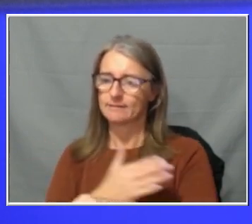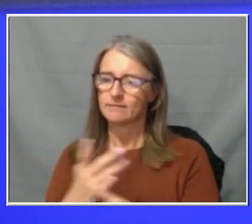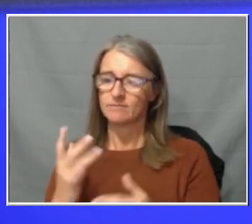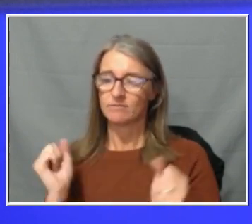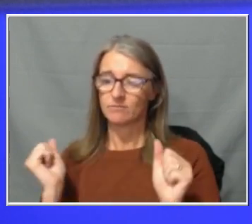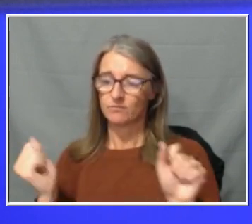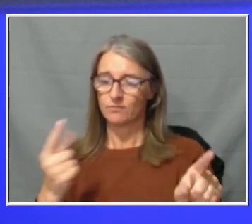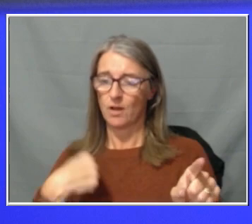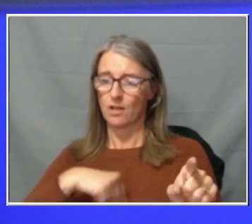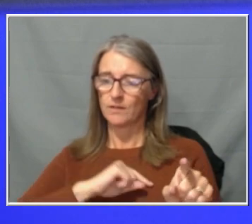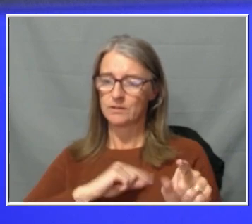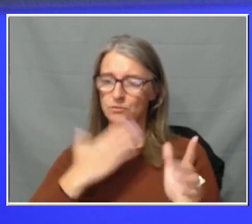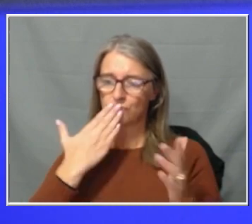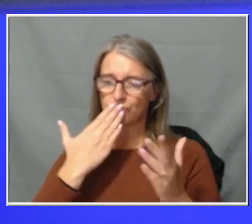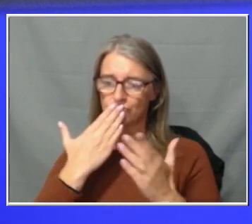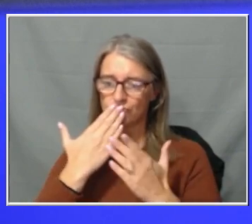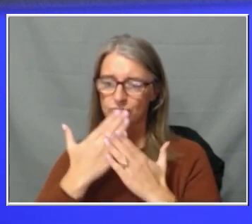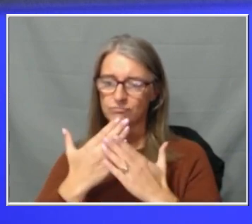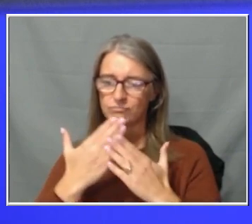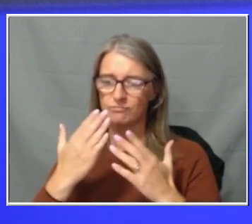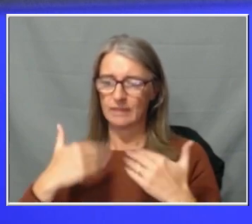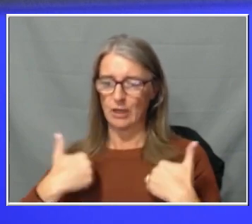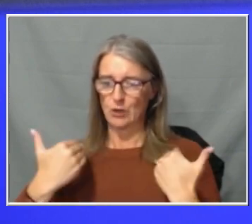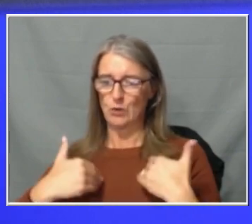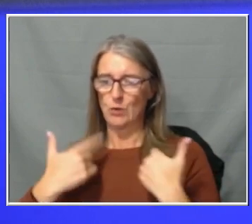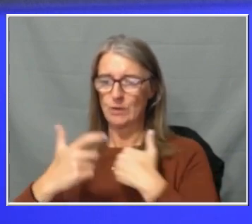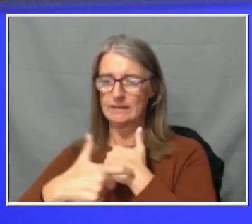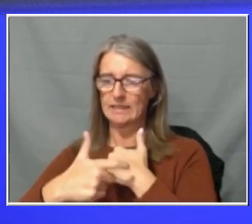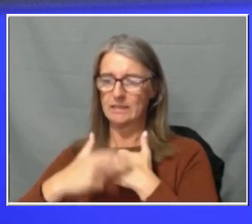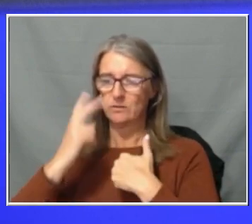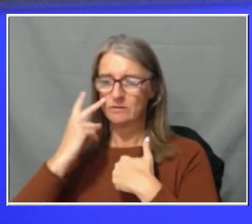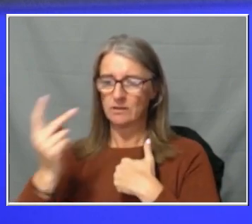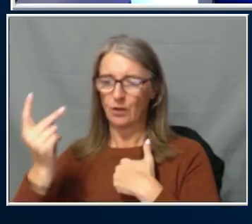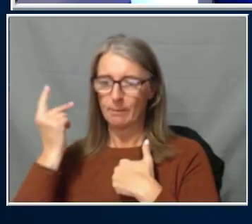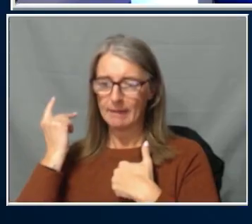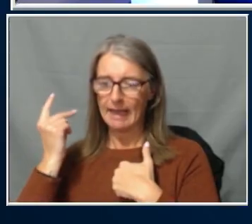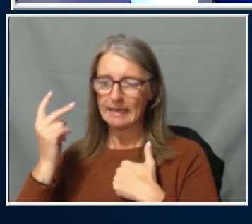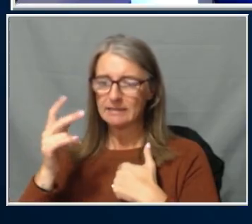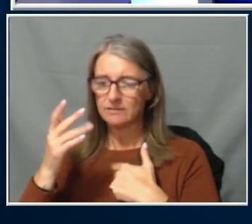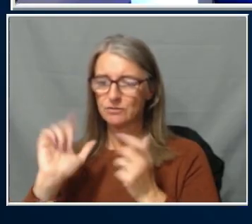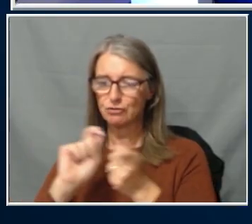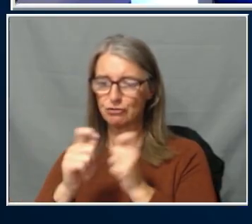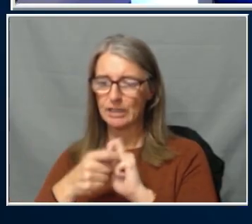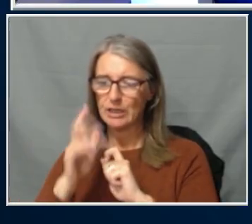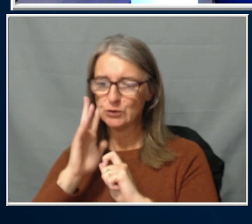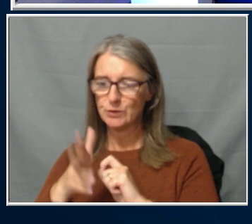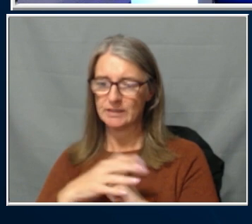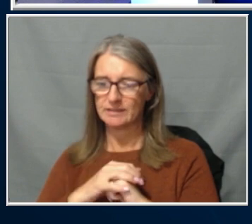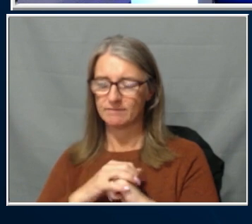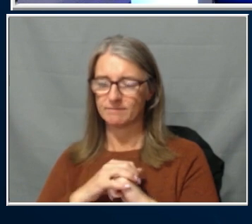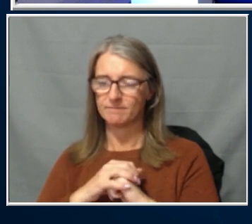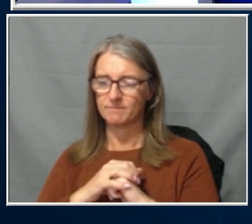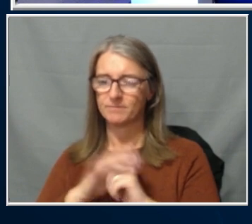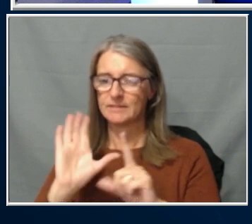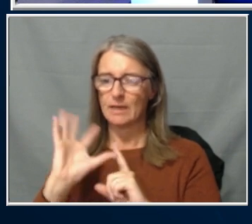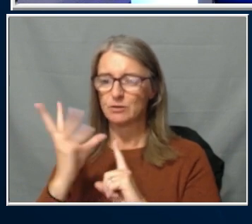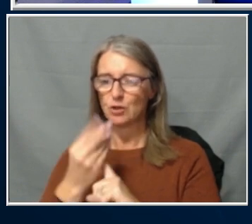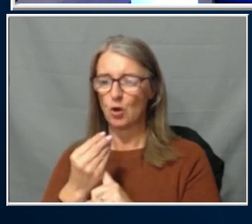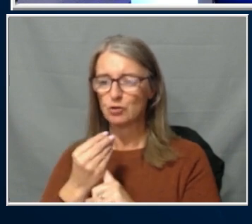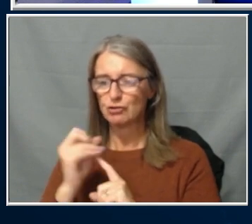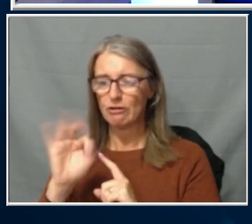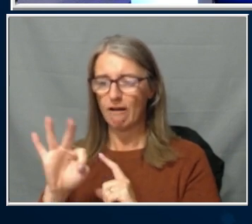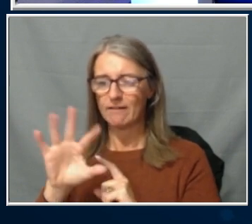us did a fair number of things in our youth that maybe we would revisit. You know better, you do better. Yeah, Exactly. and that was the culture of the 60s. It